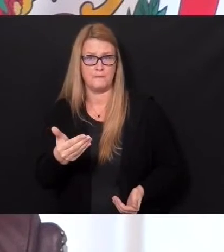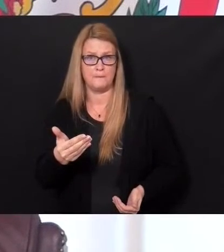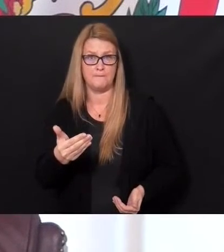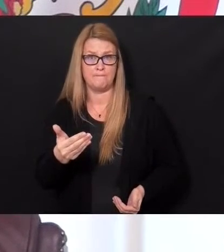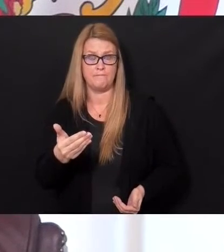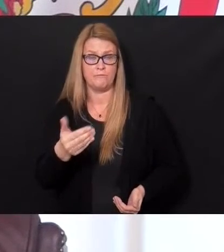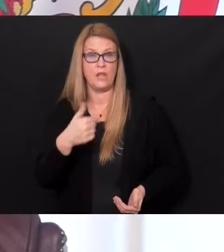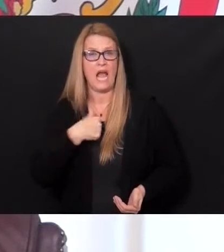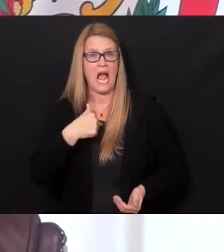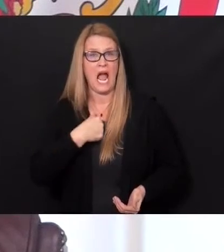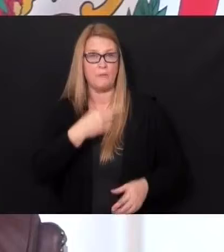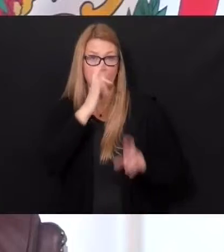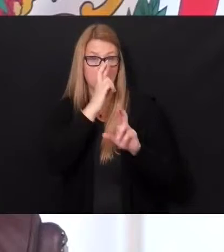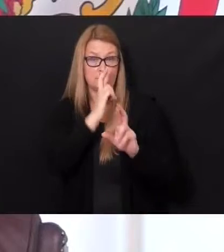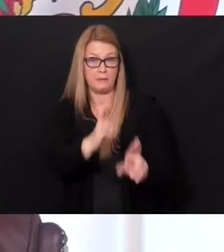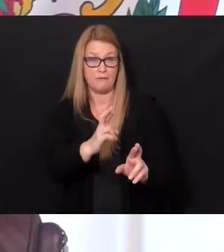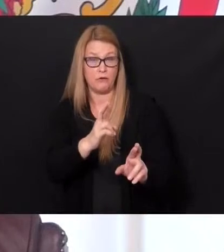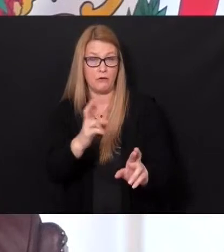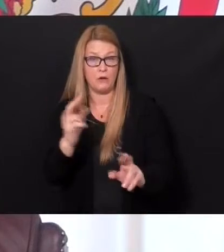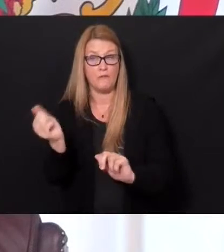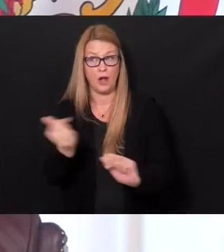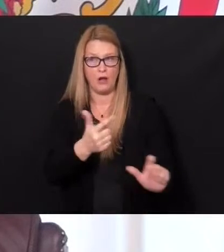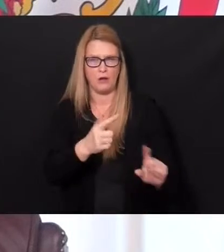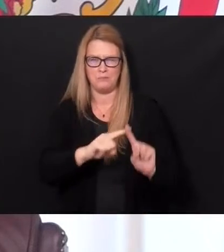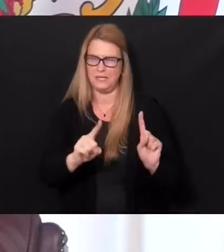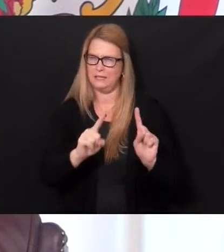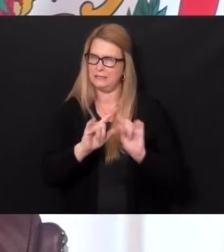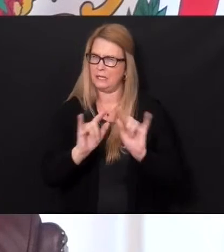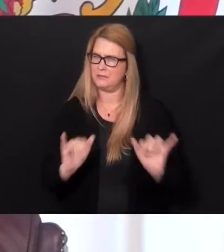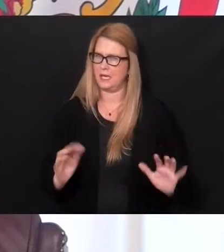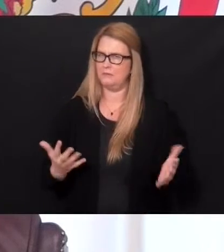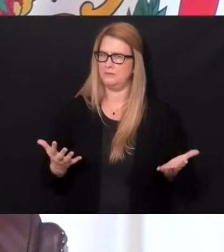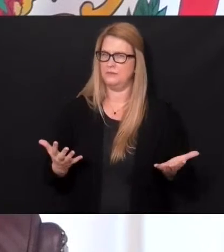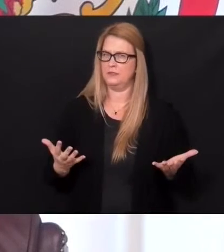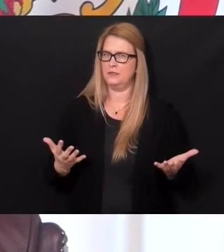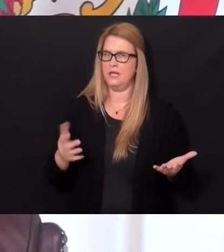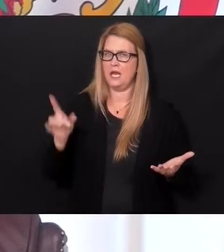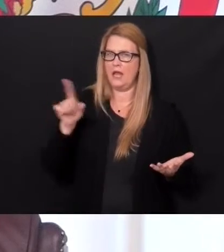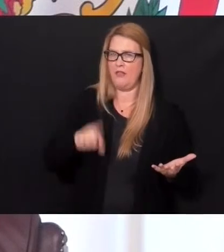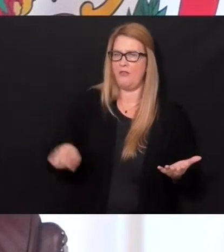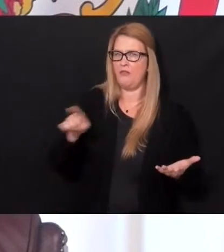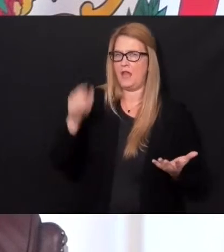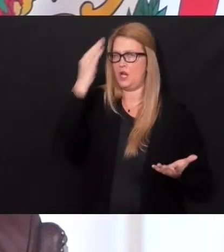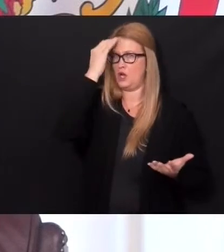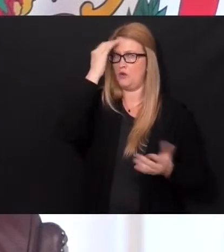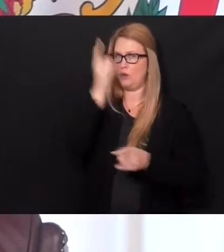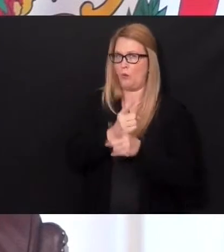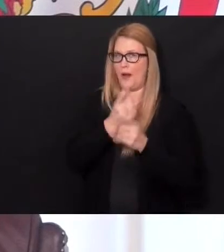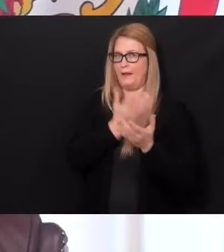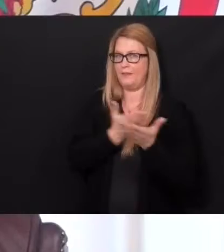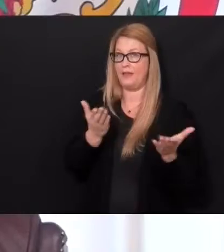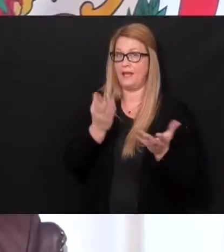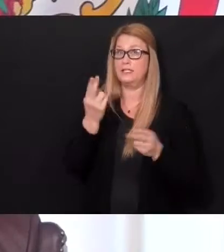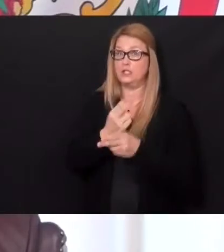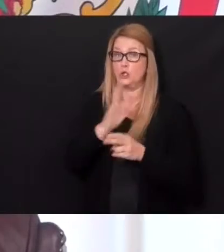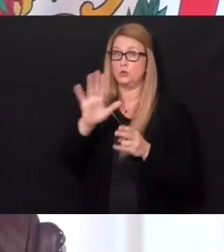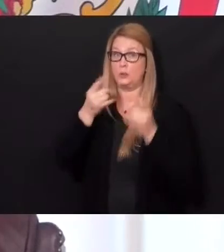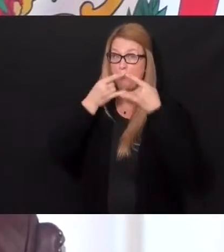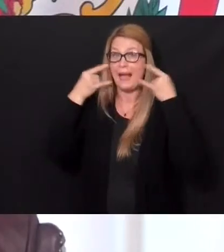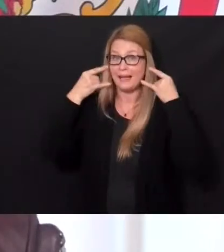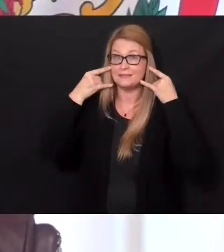be respectful of everyone, but at the same time, you know, they absolutely know the right thing to be doing is wearing their mask and